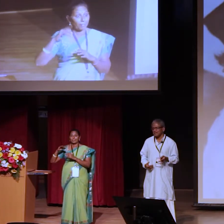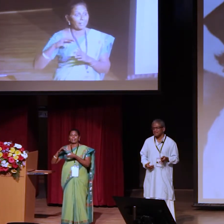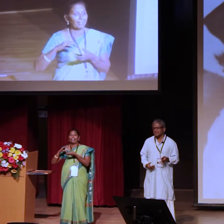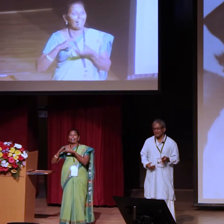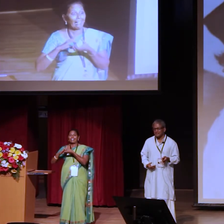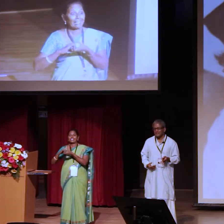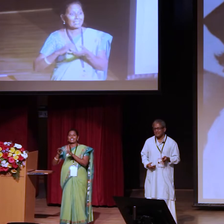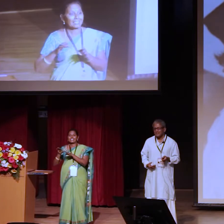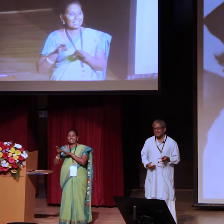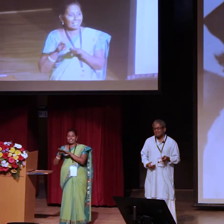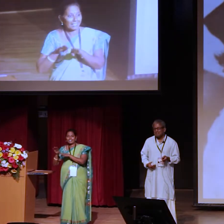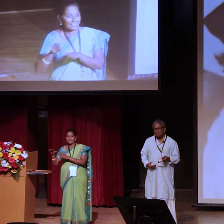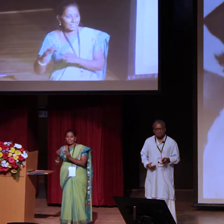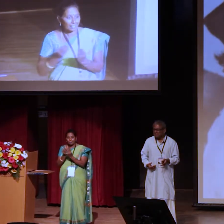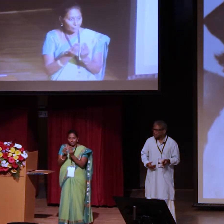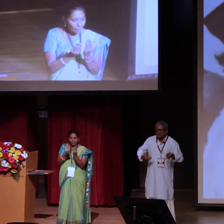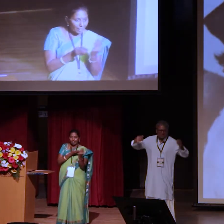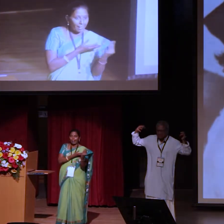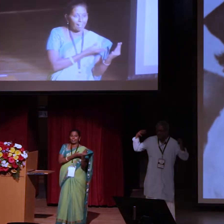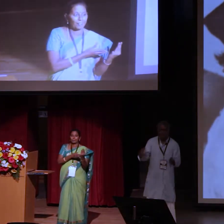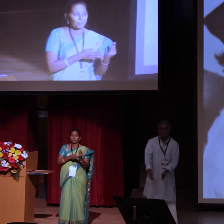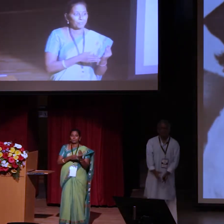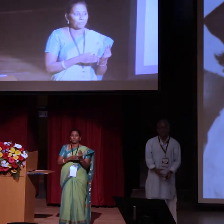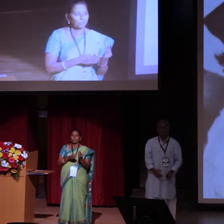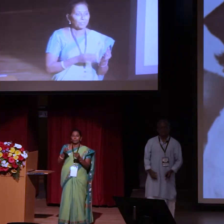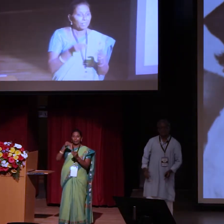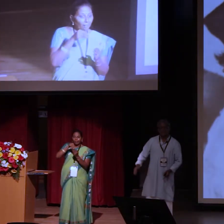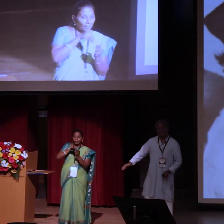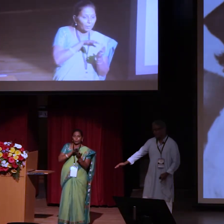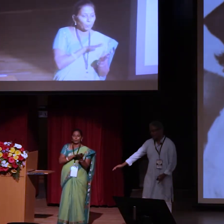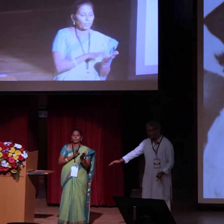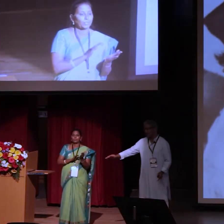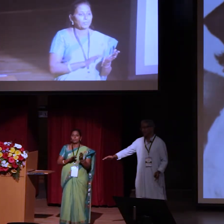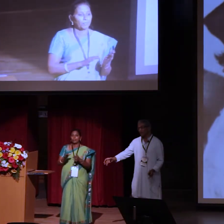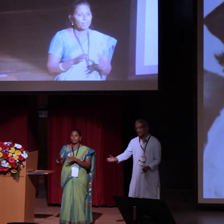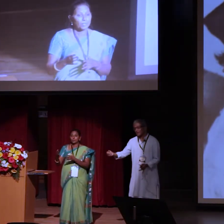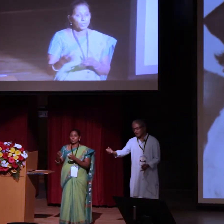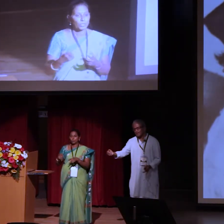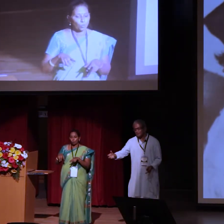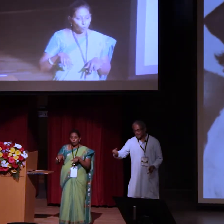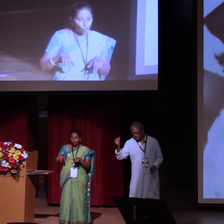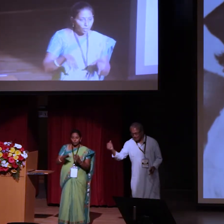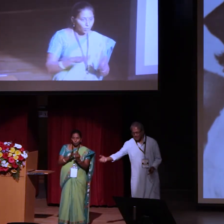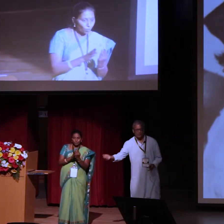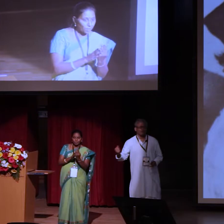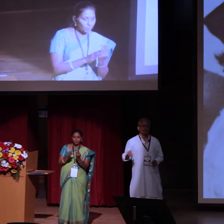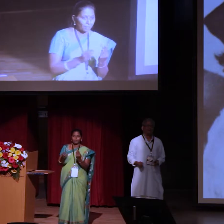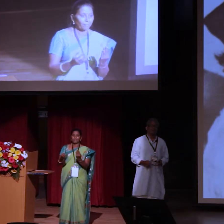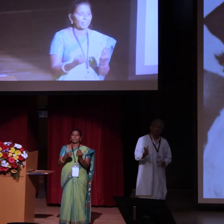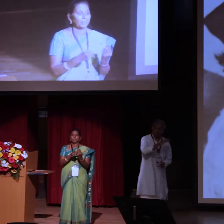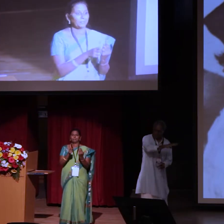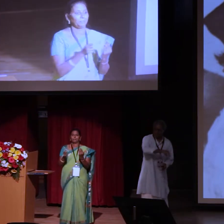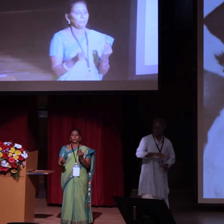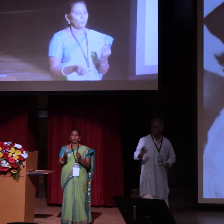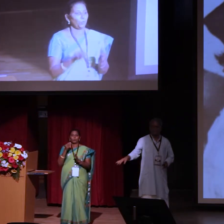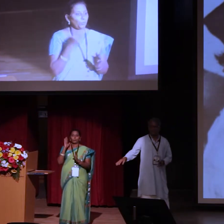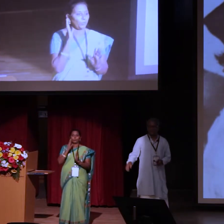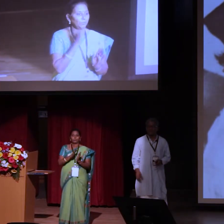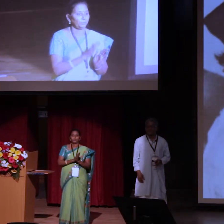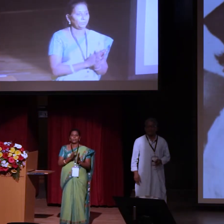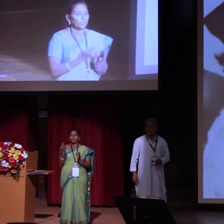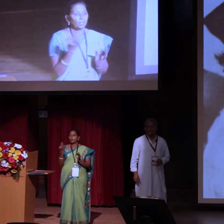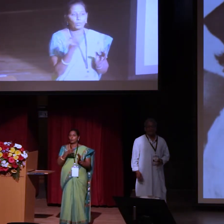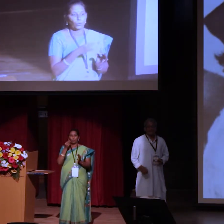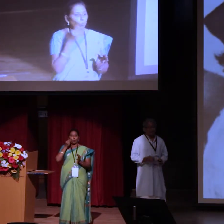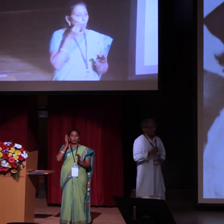cousins are playing these cards. We were just into it. As soon as you can walk and hold something, we got a pack of cards. The old ones, of course, not the new